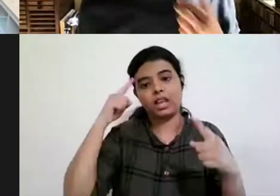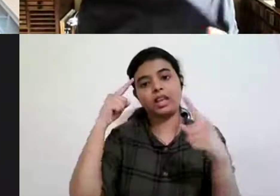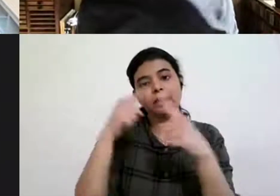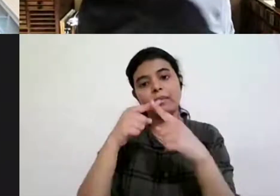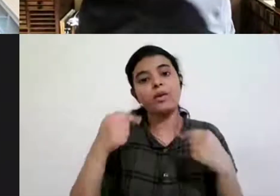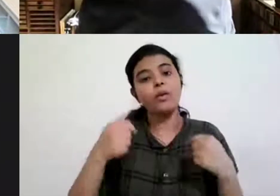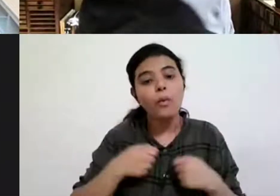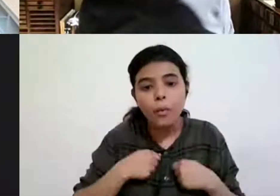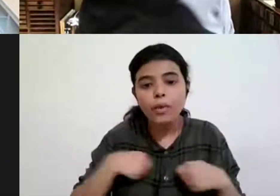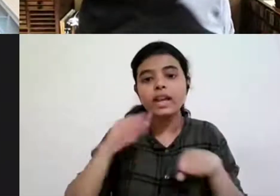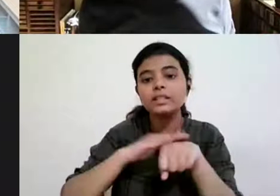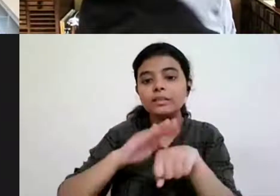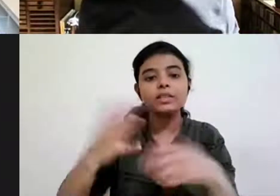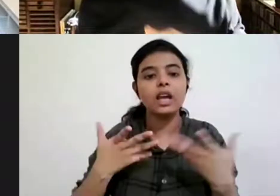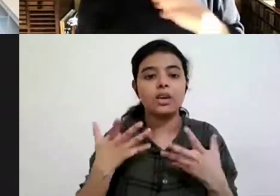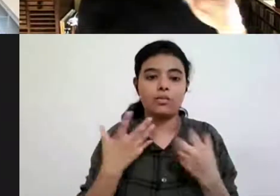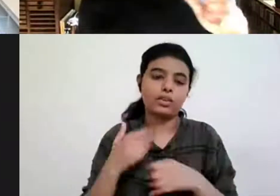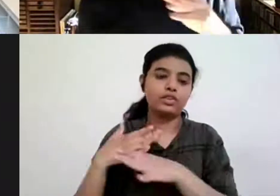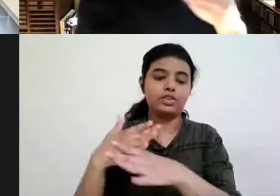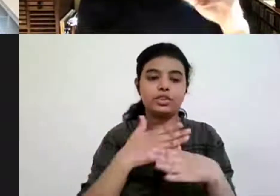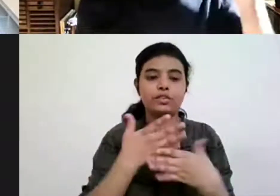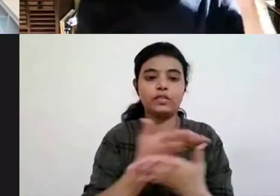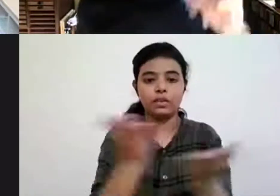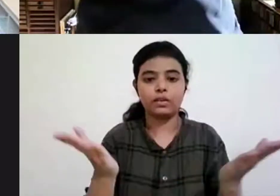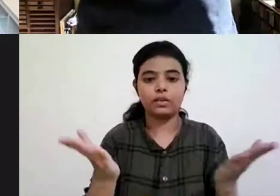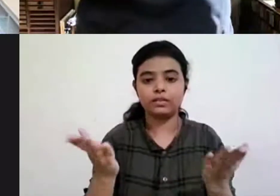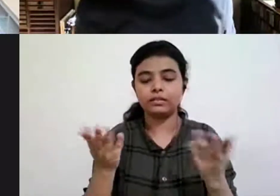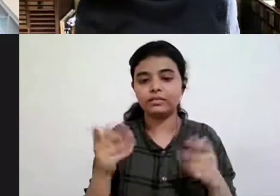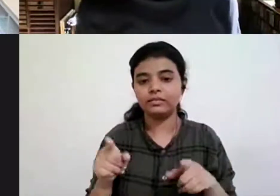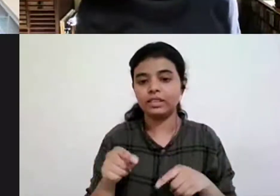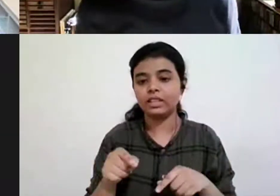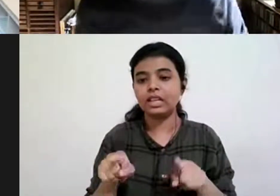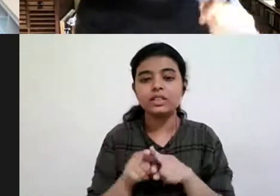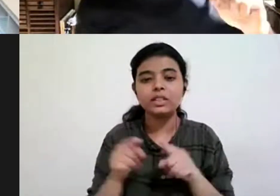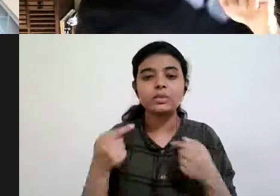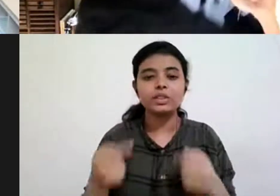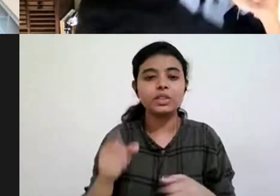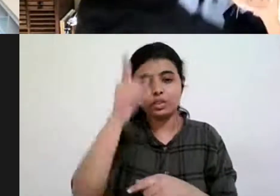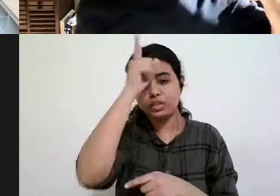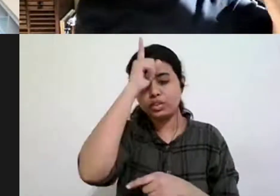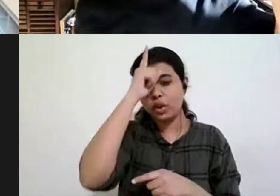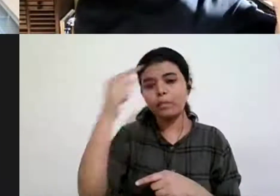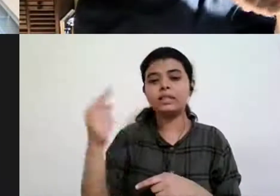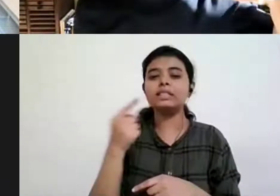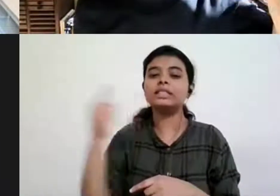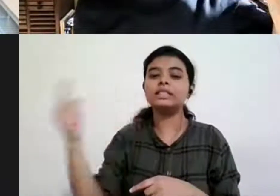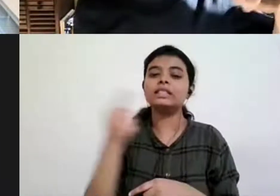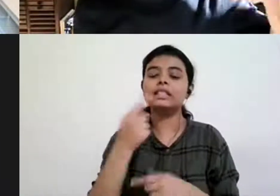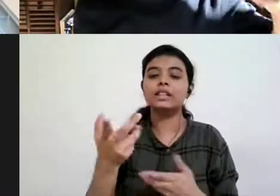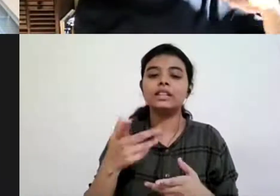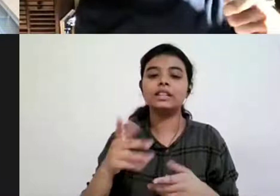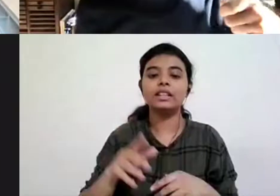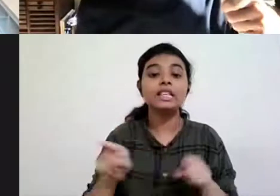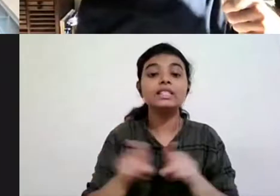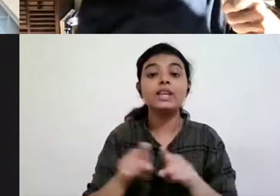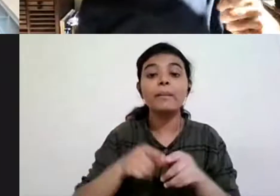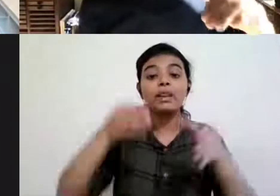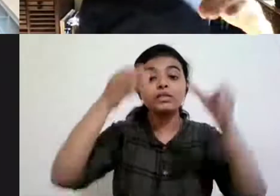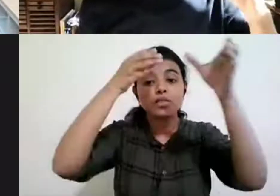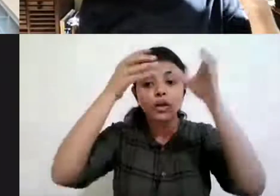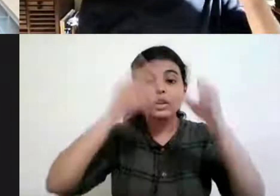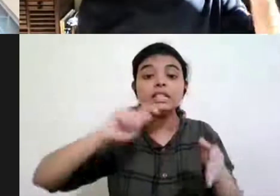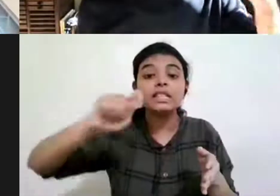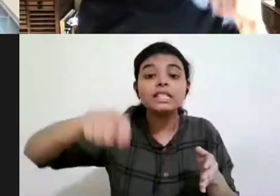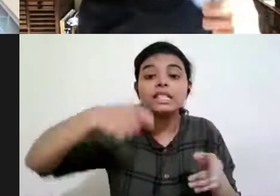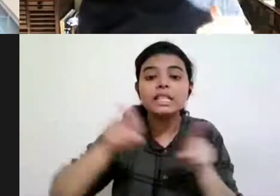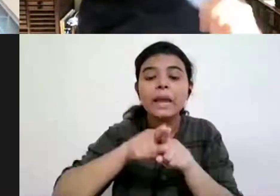share my experiences with you without, like we are calling it in German, to eat the knowledge with a spoon.